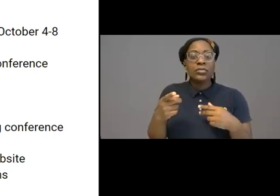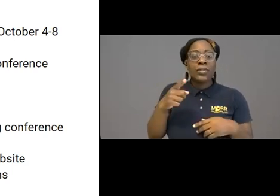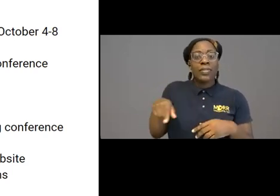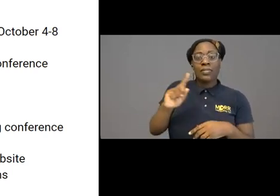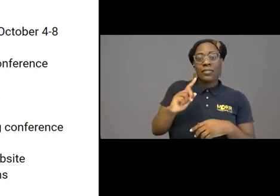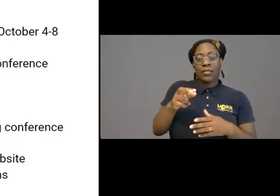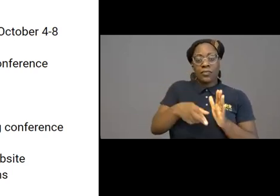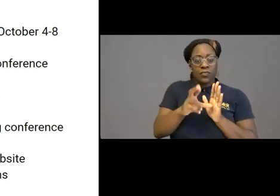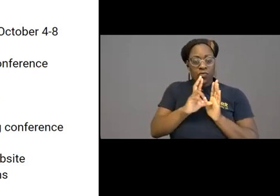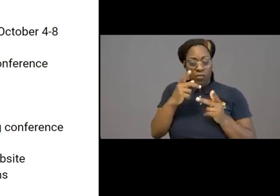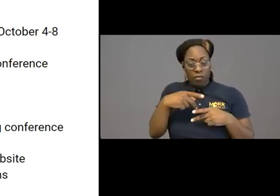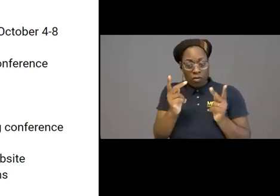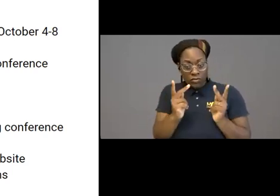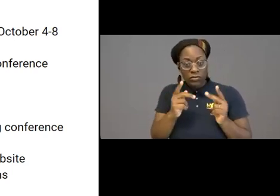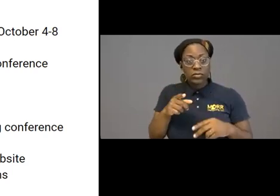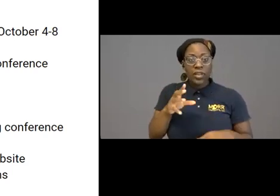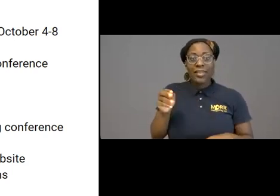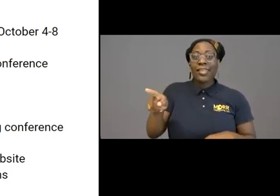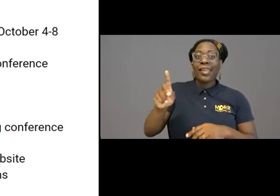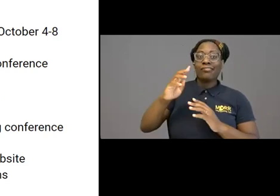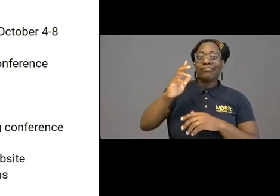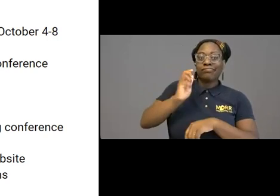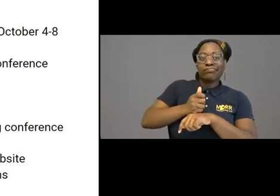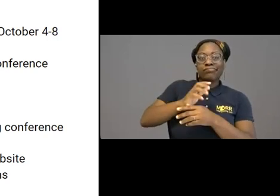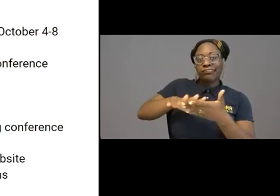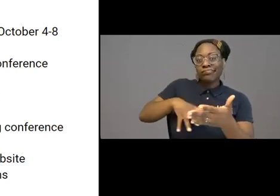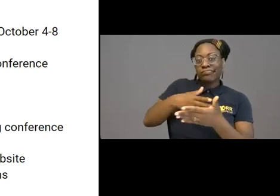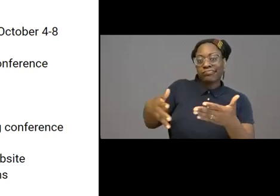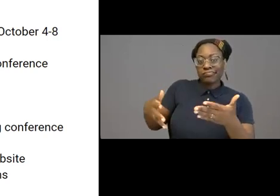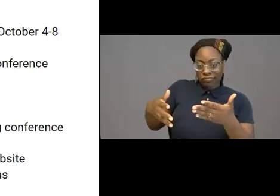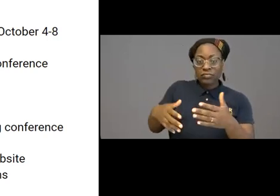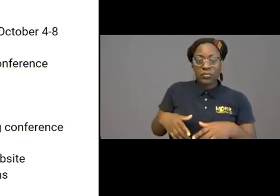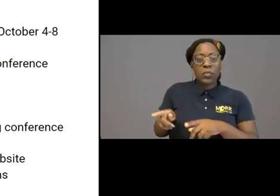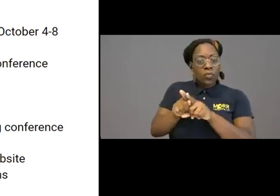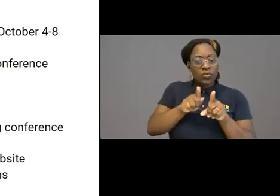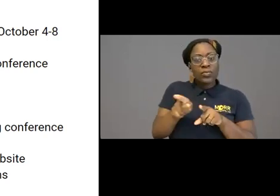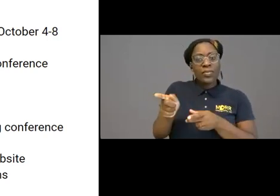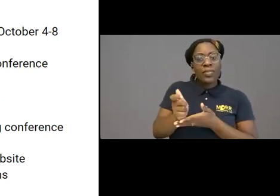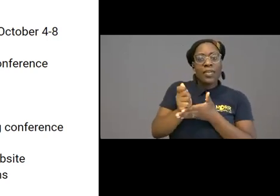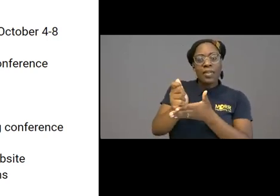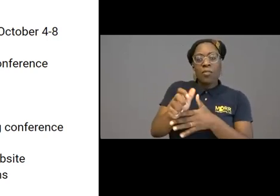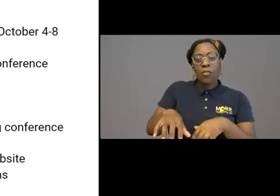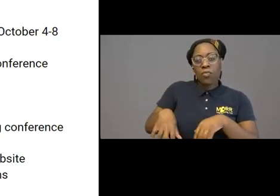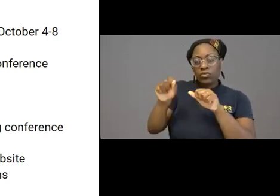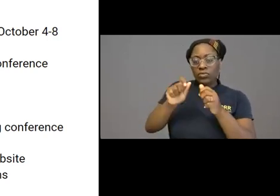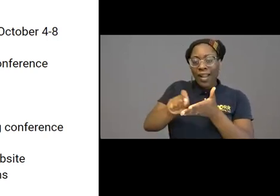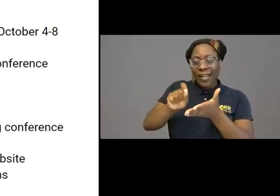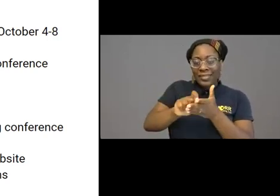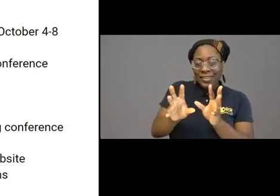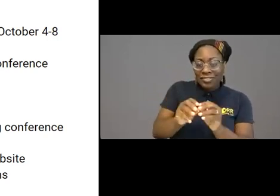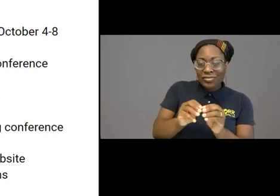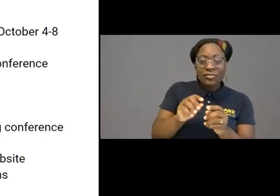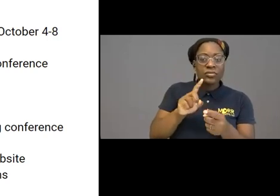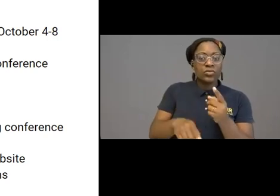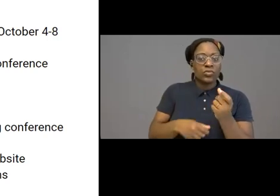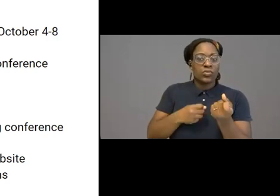support people who are writing conference proposals and the people who are creating their presentation materials. And they've also advised on the conference